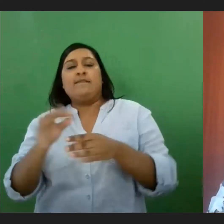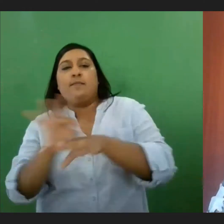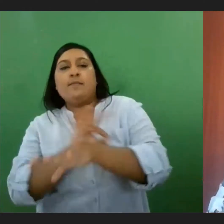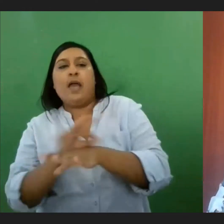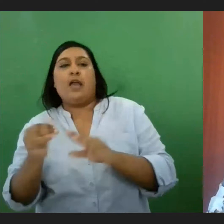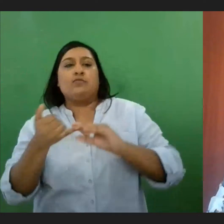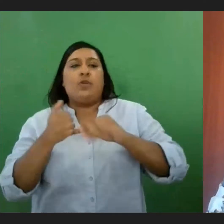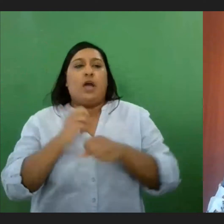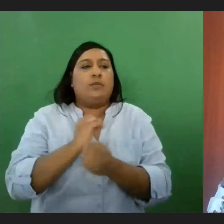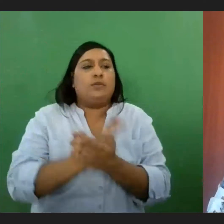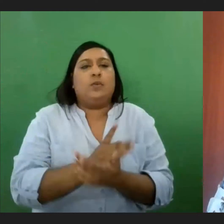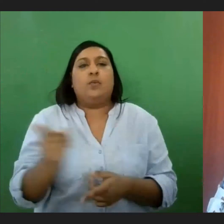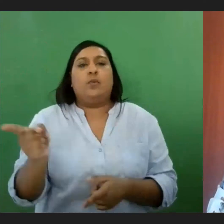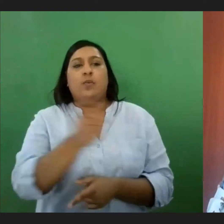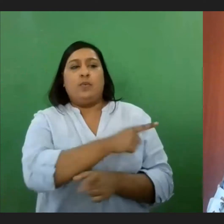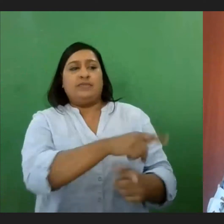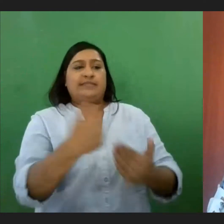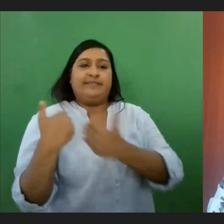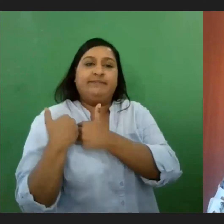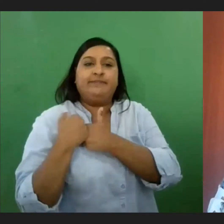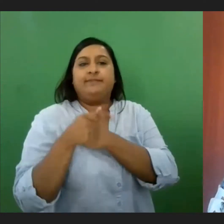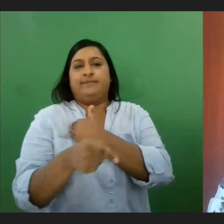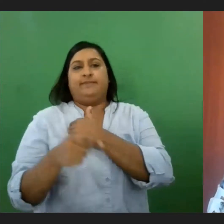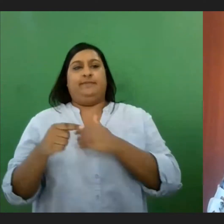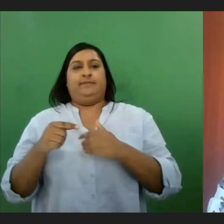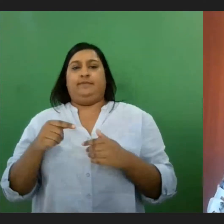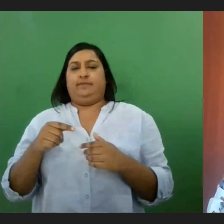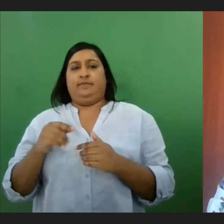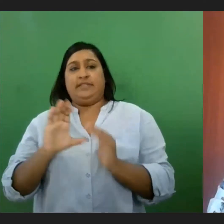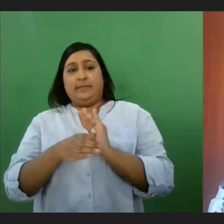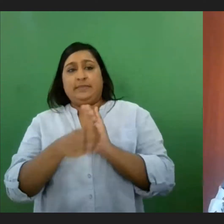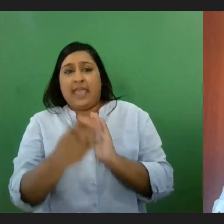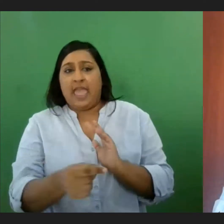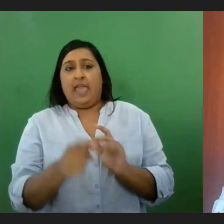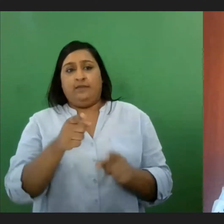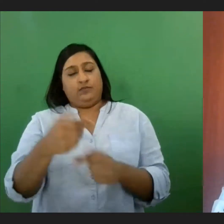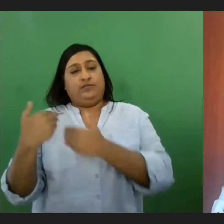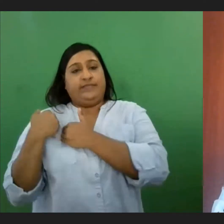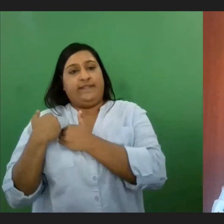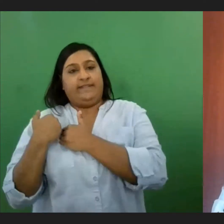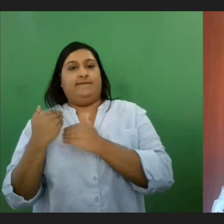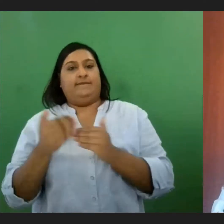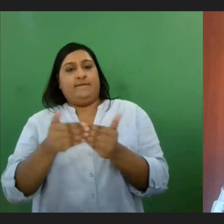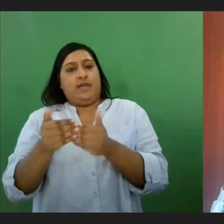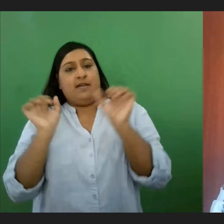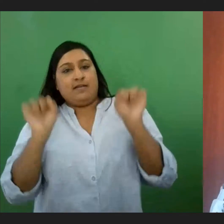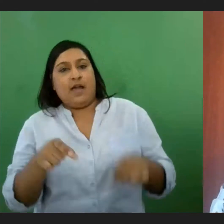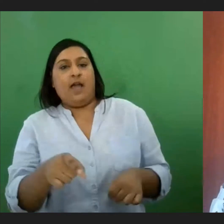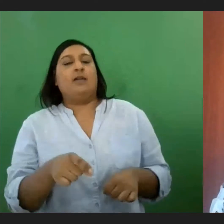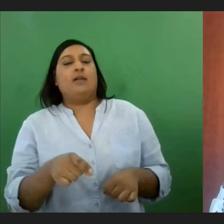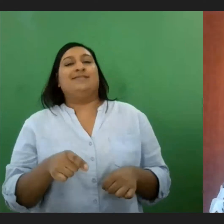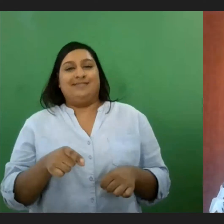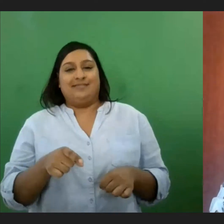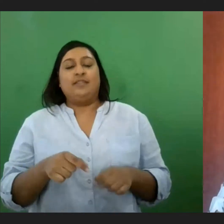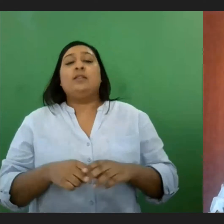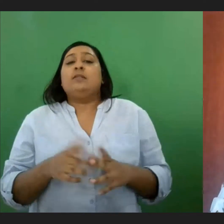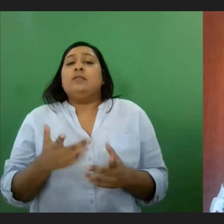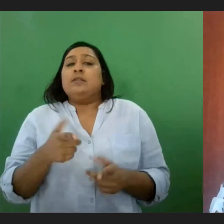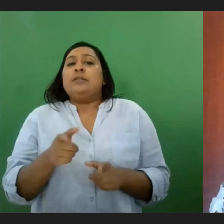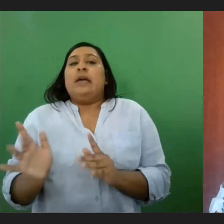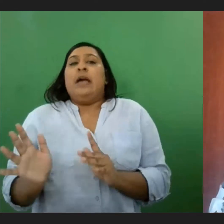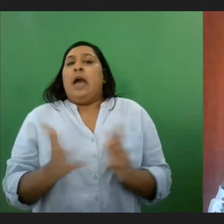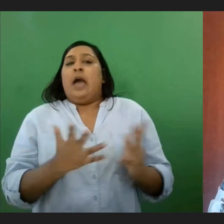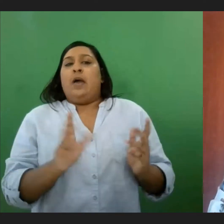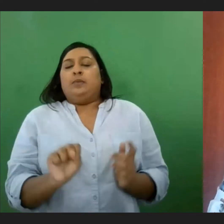and protection of persons with disabilities during the national state of disaster, and how